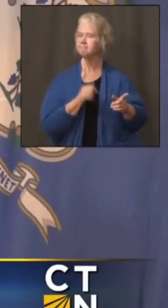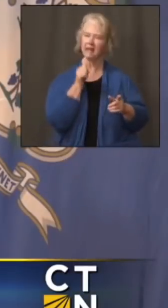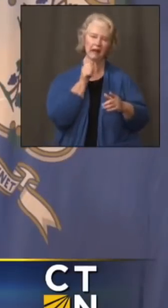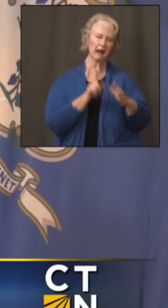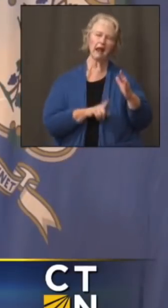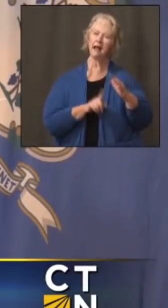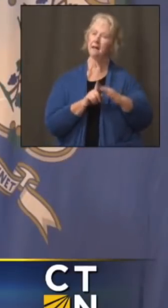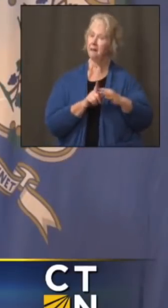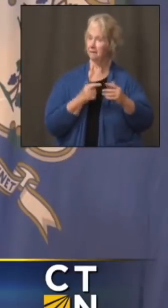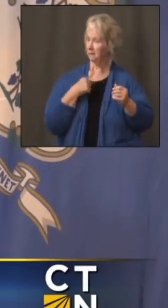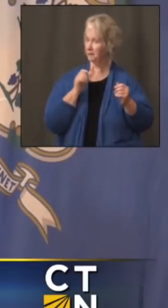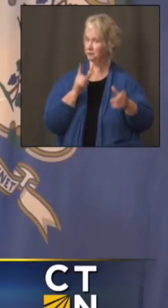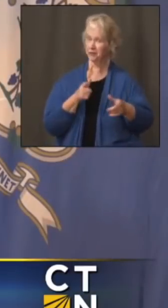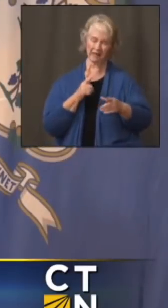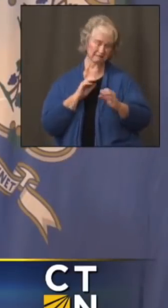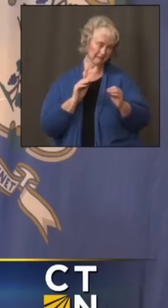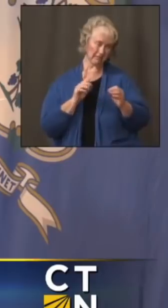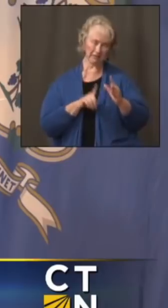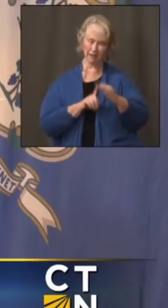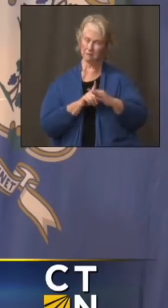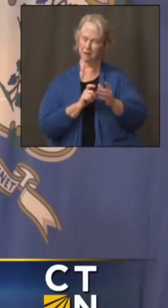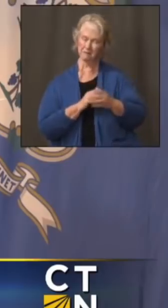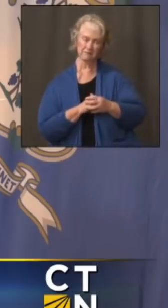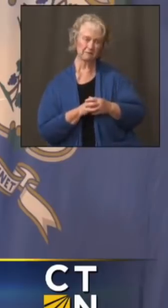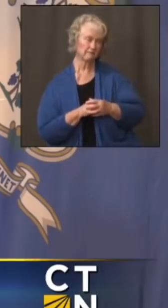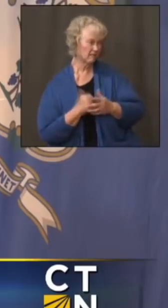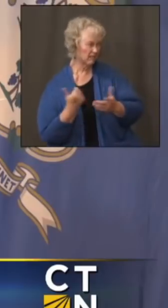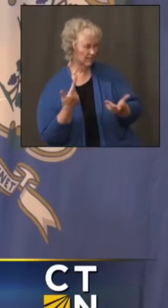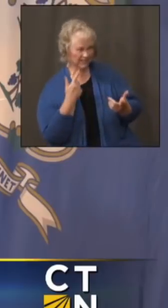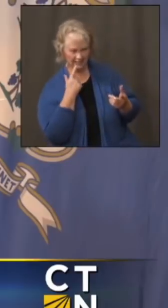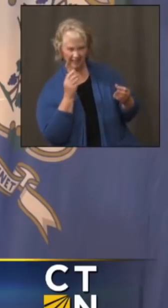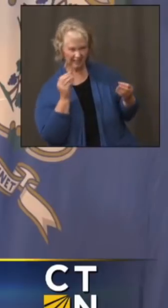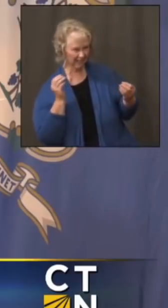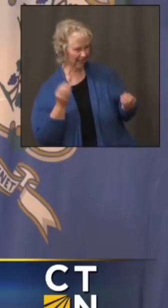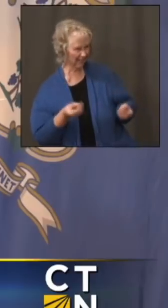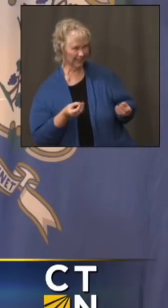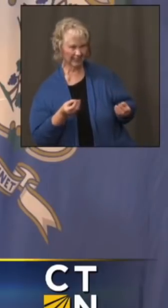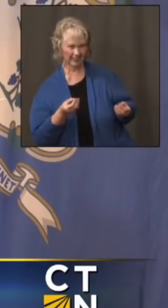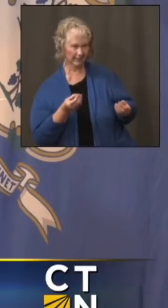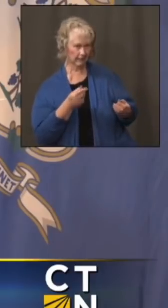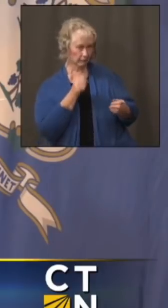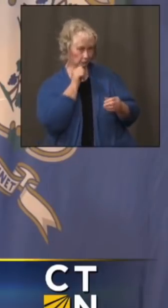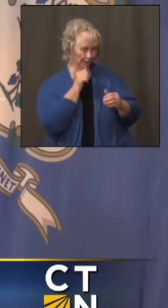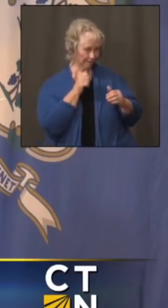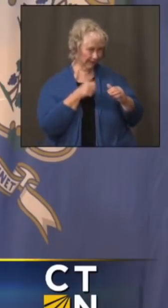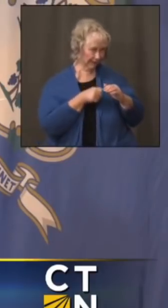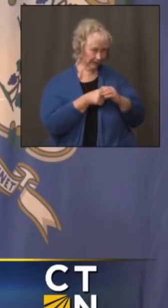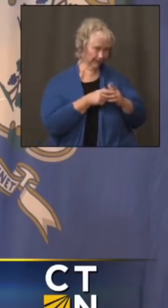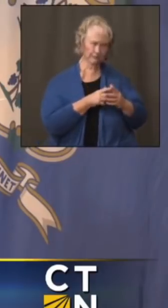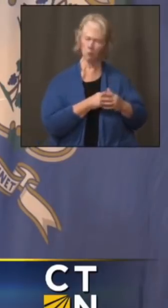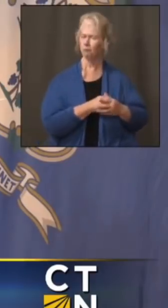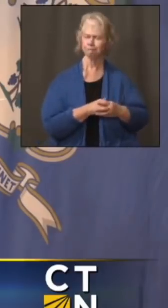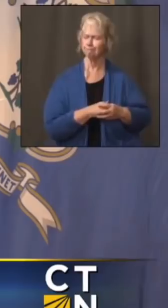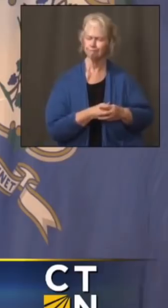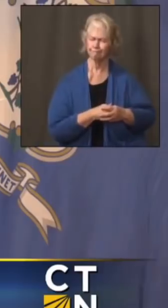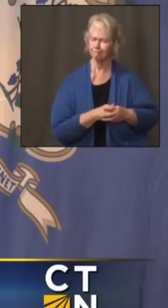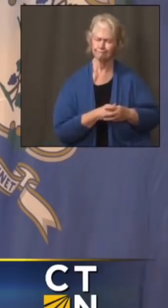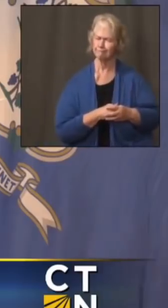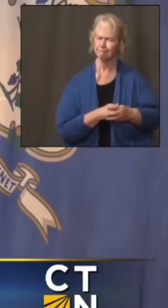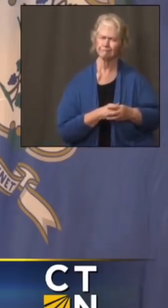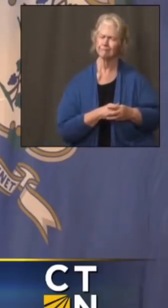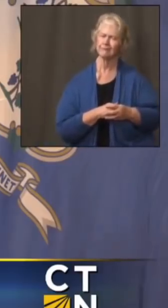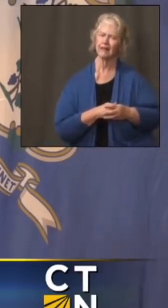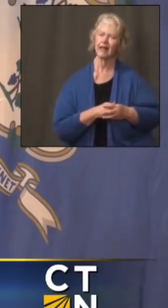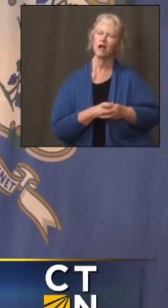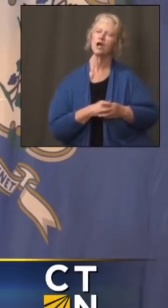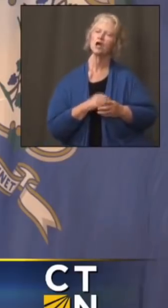up, surprisingly enough. She didn't say anything along those lines in private or anything? No, but she certainly is somebody